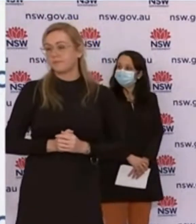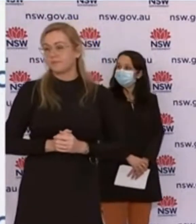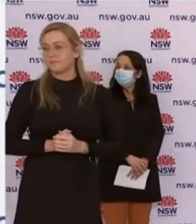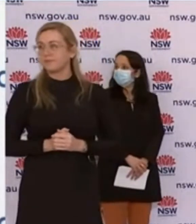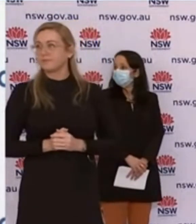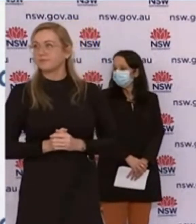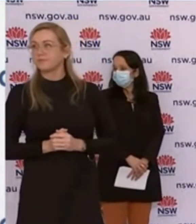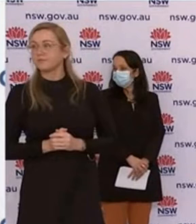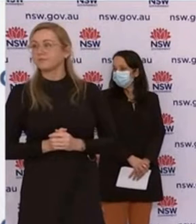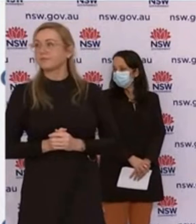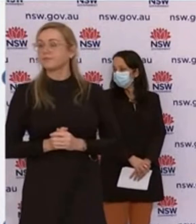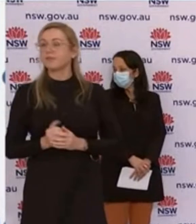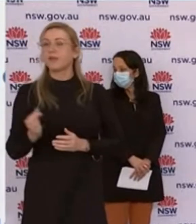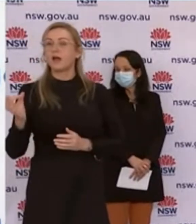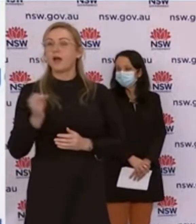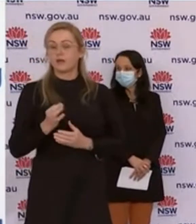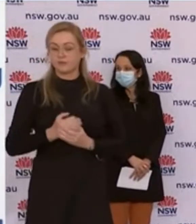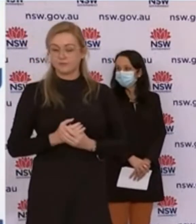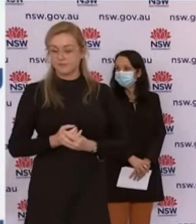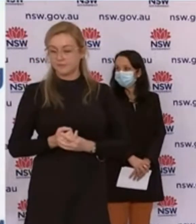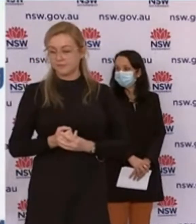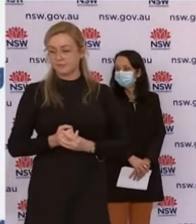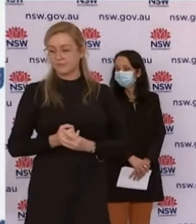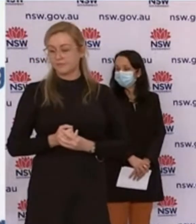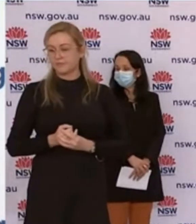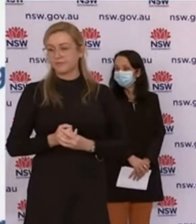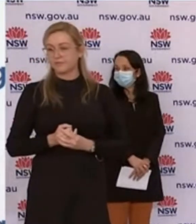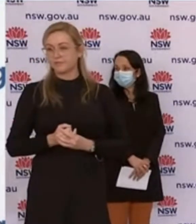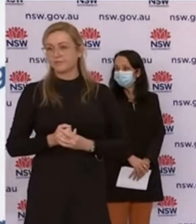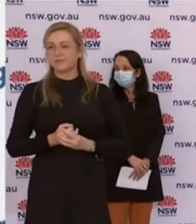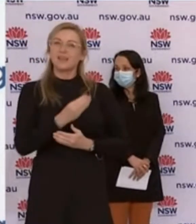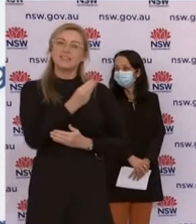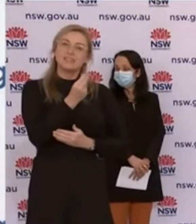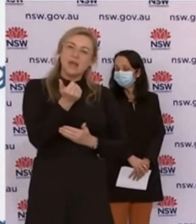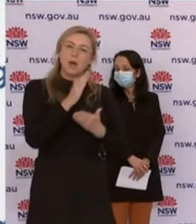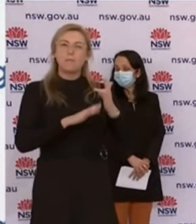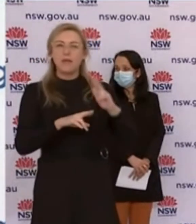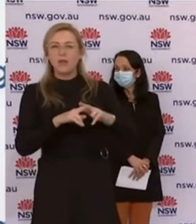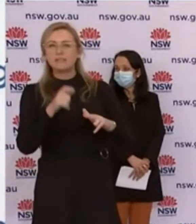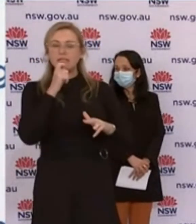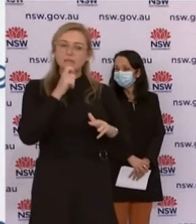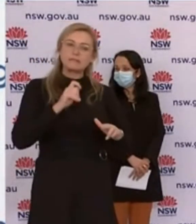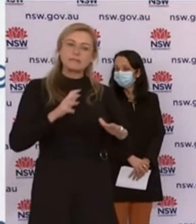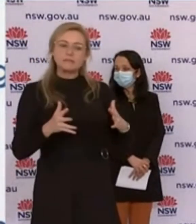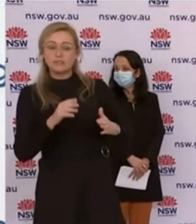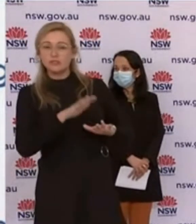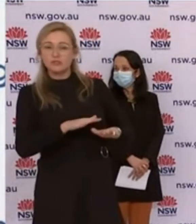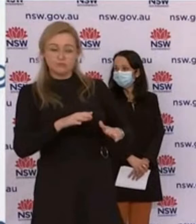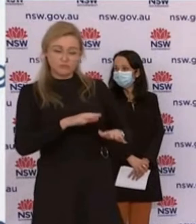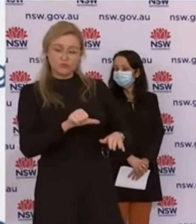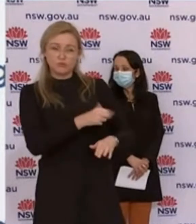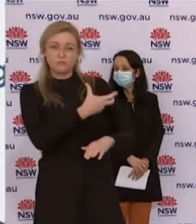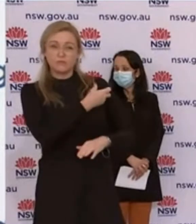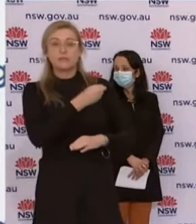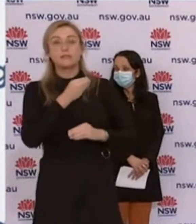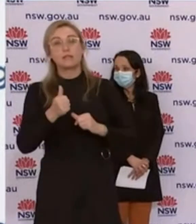bit? Obviously, there's a lot of vaccine hesitancy amongst parents for their children to get vaccinated. We're aware of families where some kids